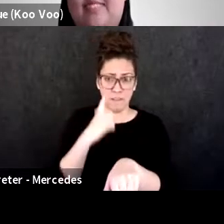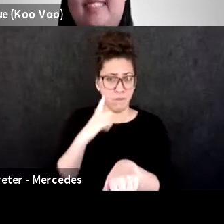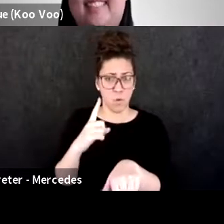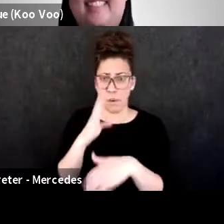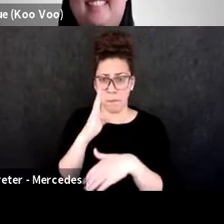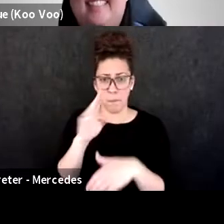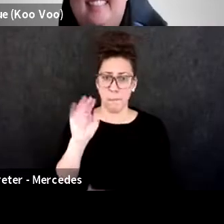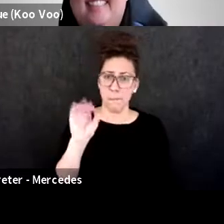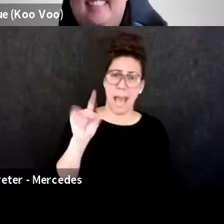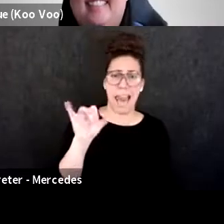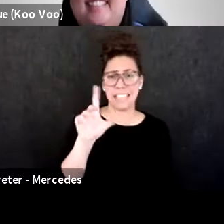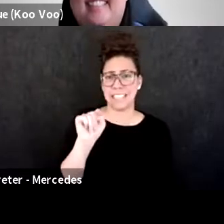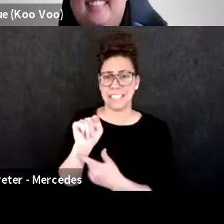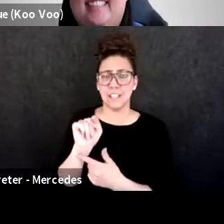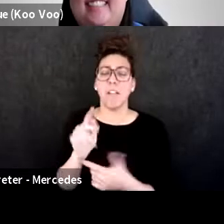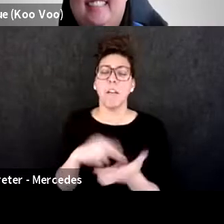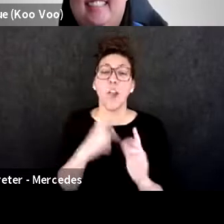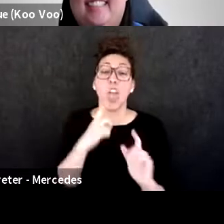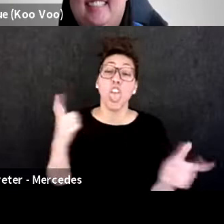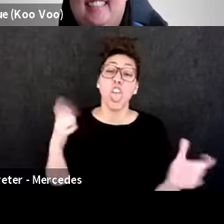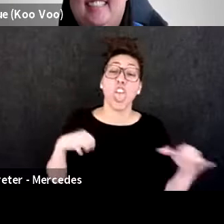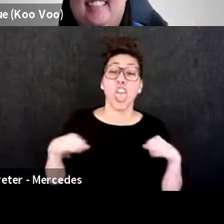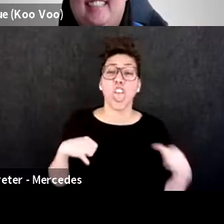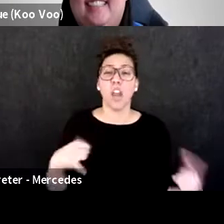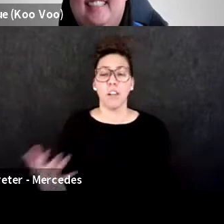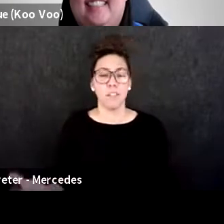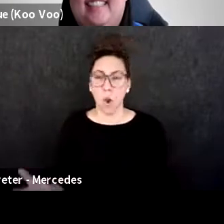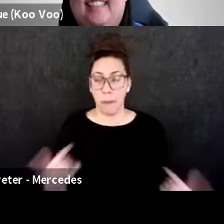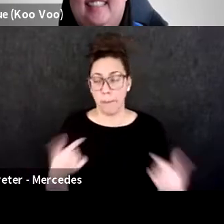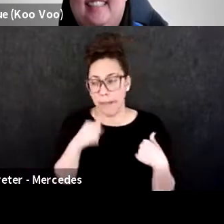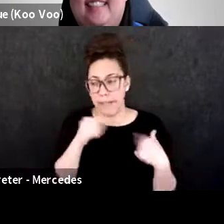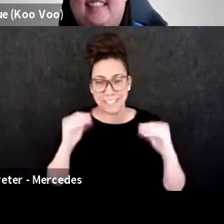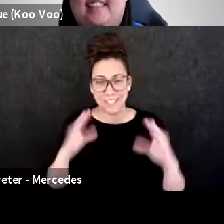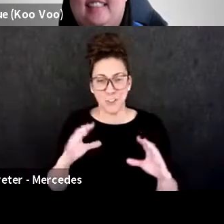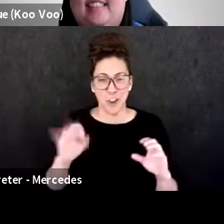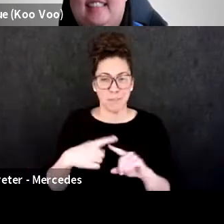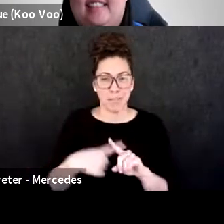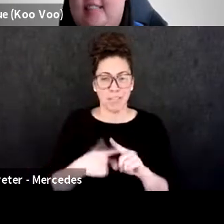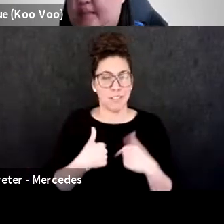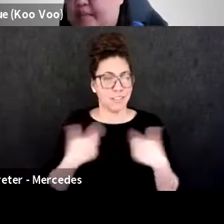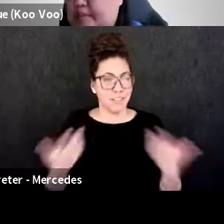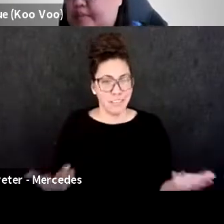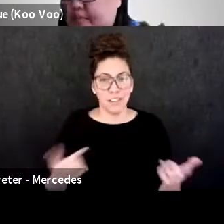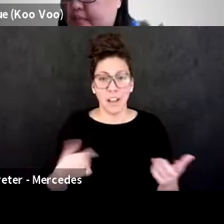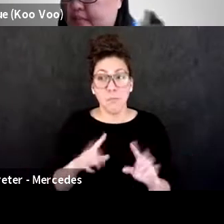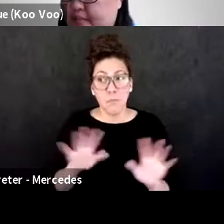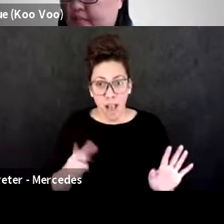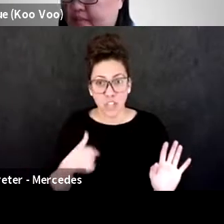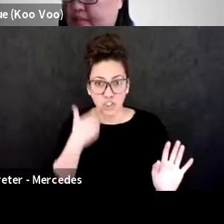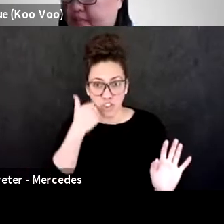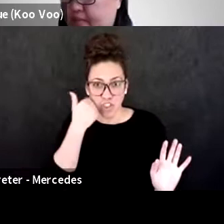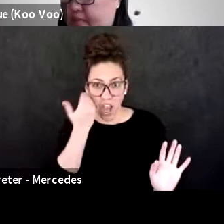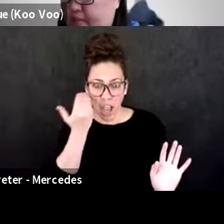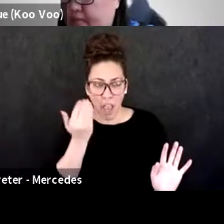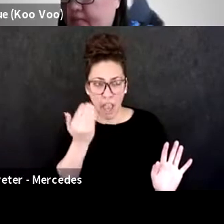say we're the greatest person ever. I mean, I'm not teacher of the month here, right? But I am not going to shy away from telling a committee